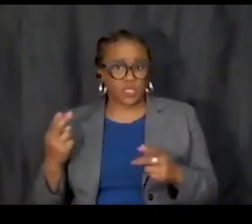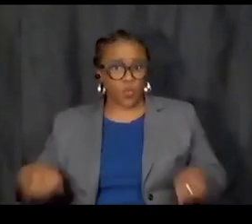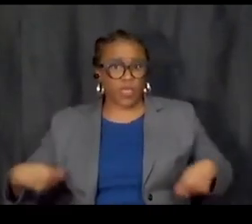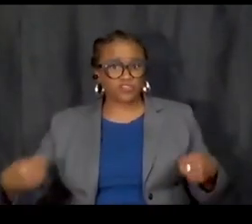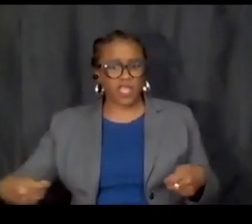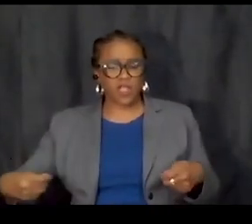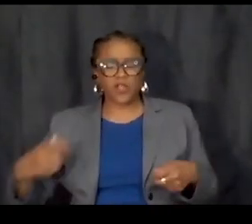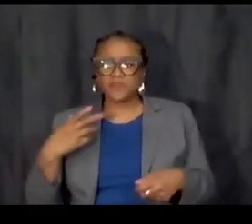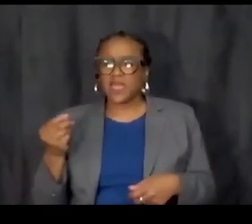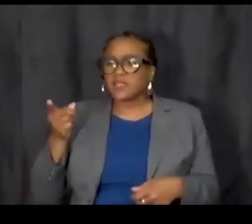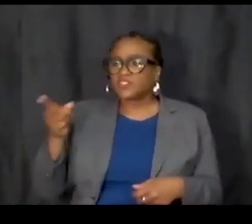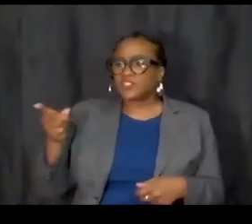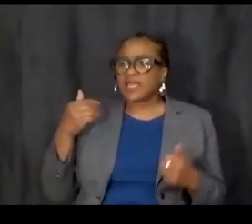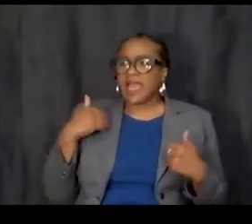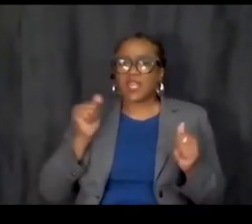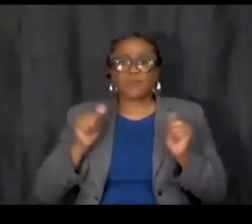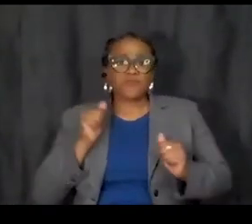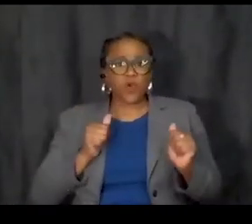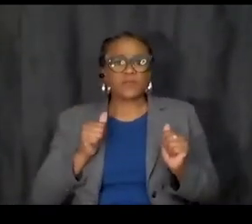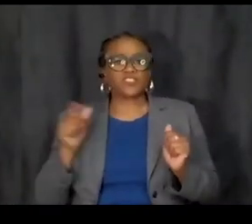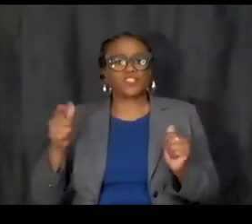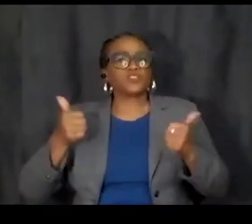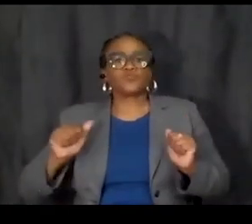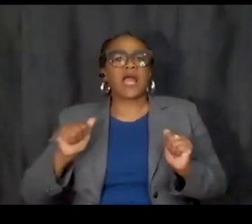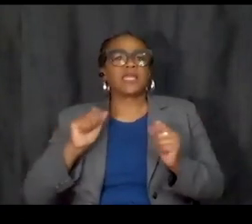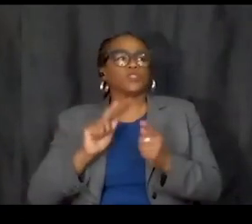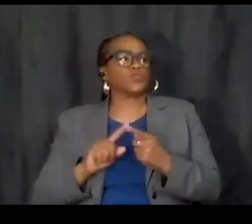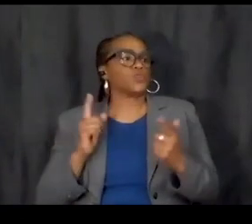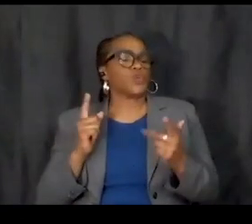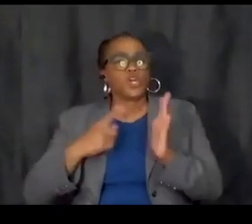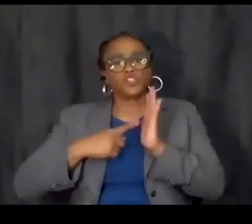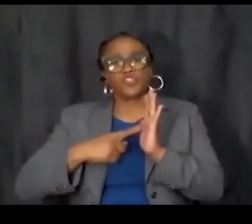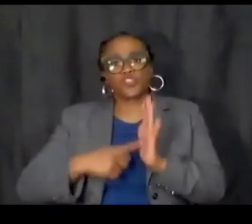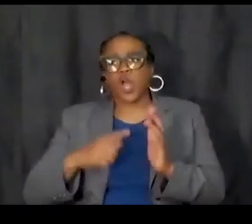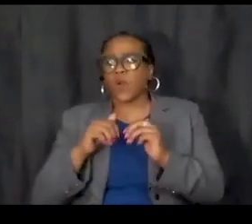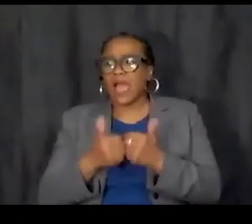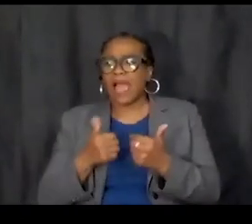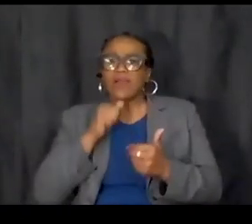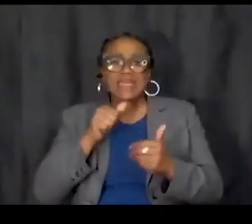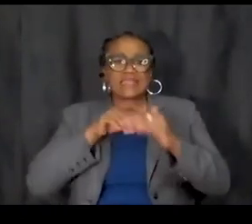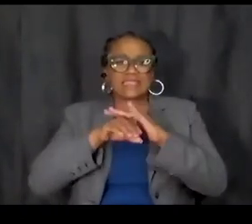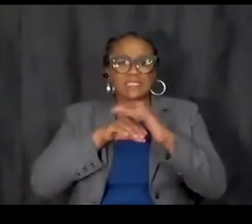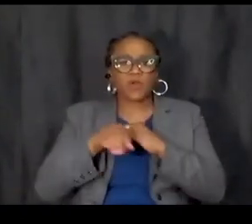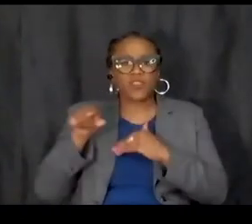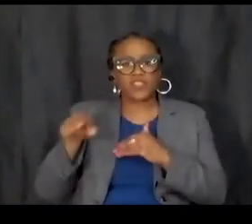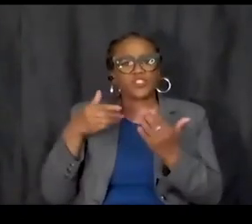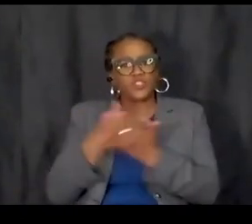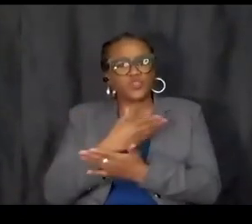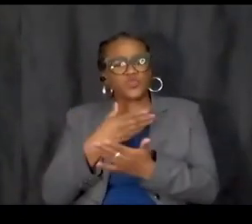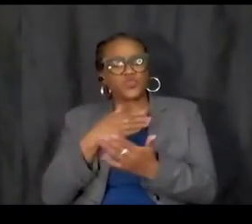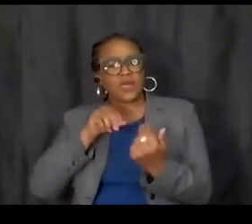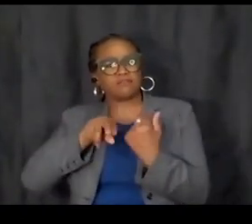piece where she was trying to show how inaccessible this new beltway that was being built was for wheelchair users. It was just like